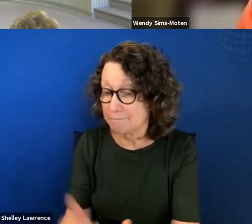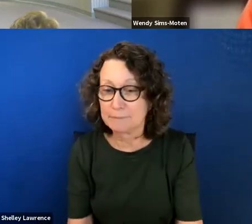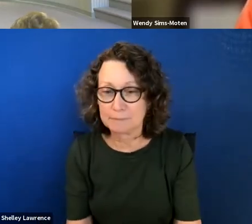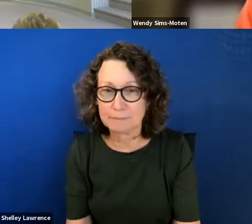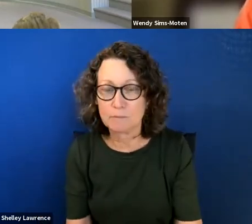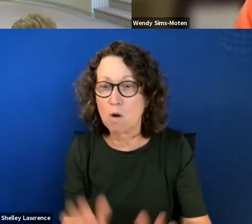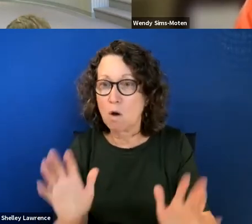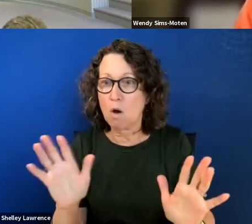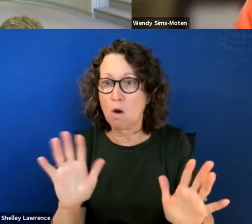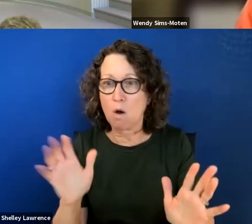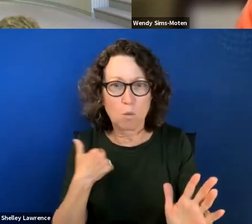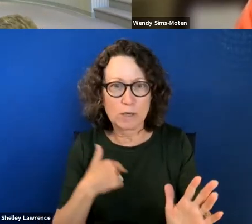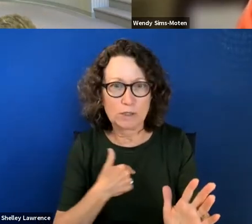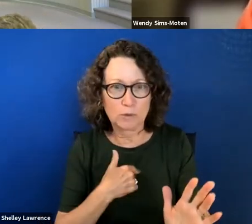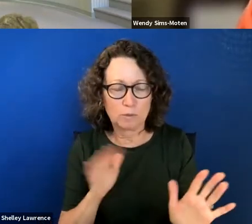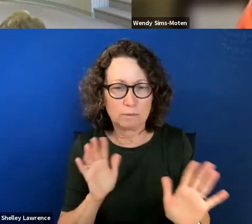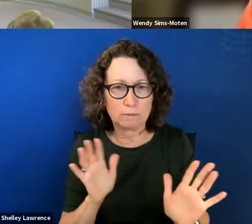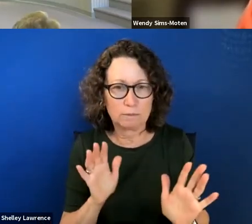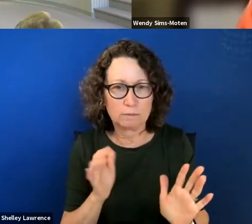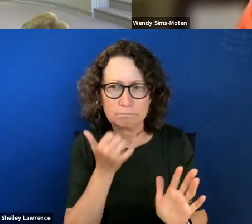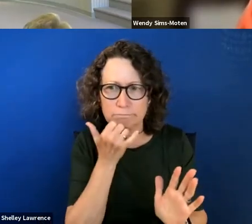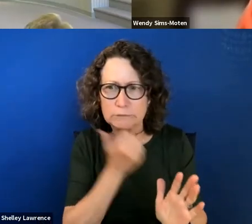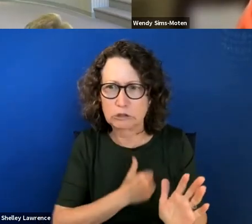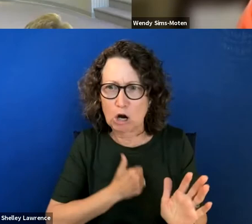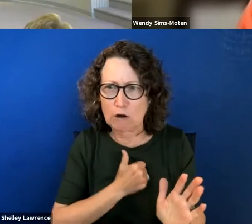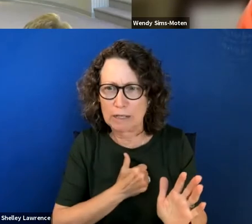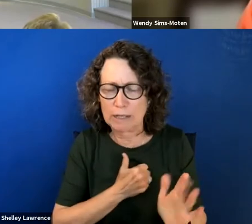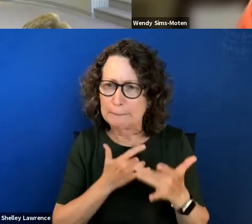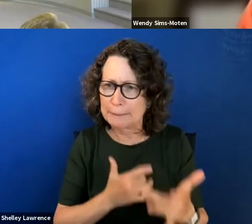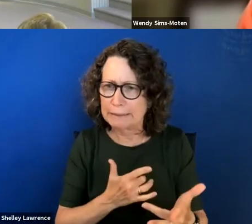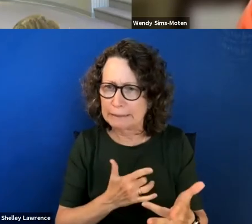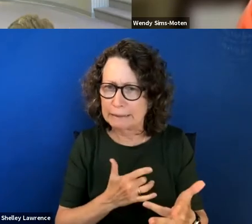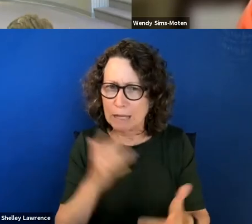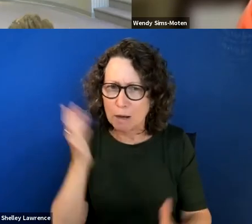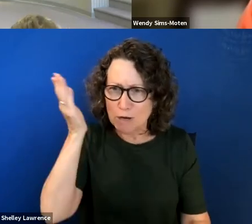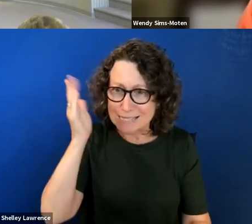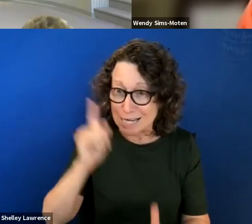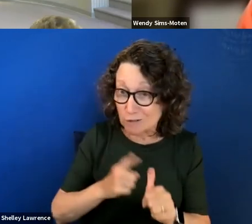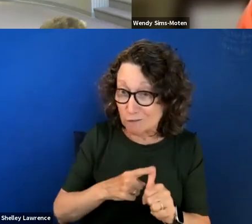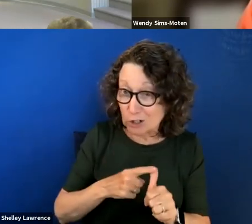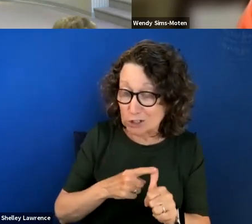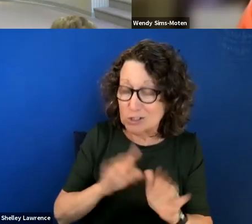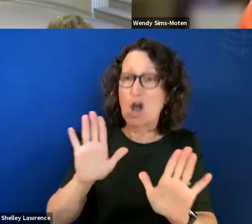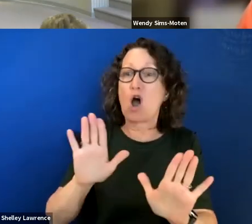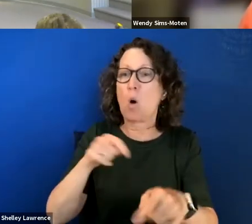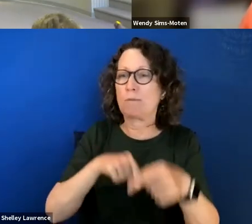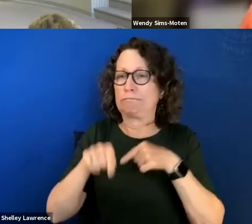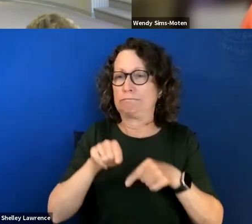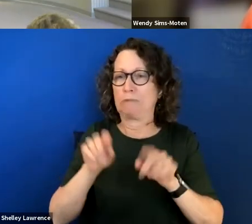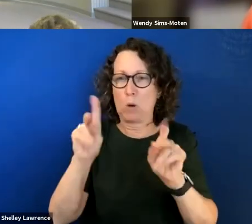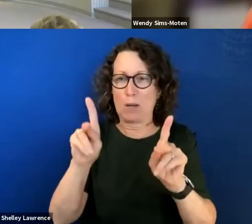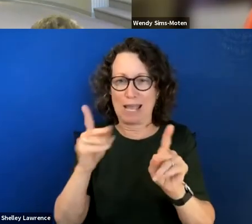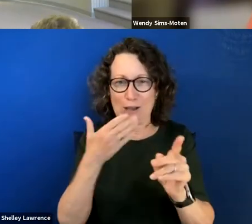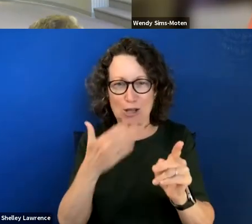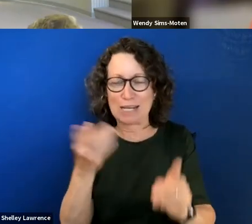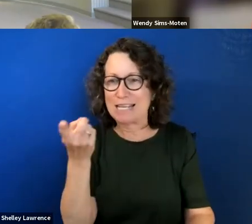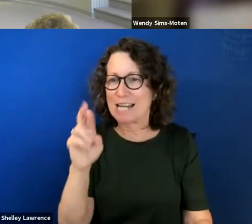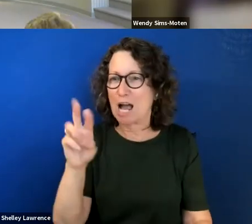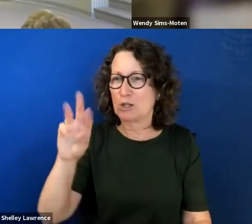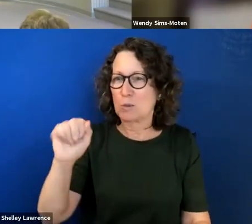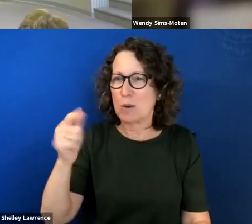Oh, we do. Okay, sorry. But we usually do a presentation first? Yes, yes. Okay, good. Okay, Dr.